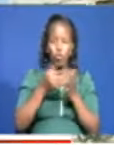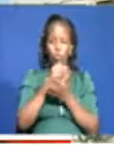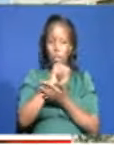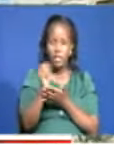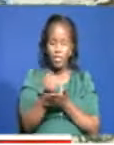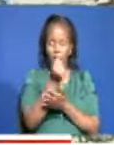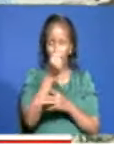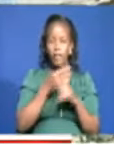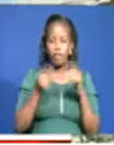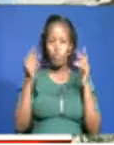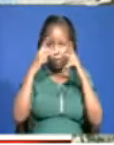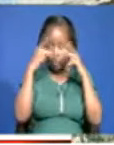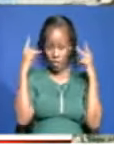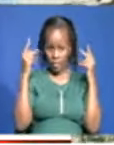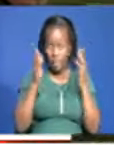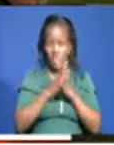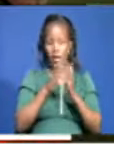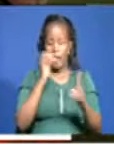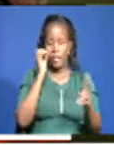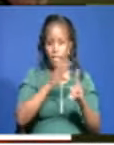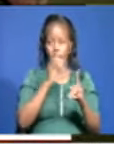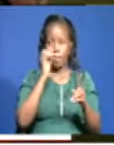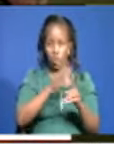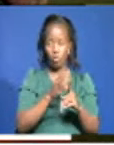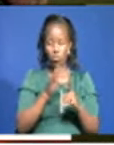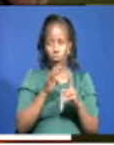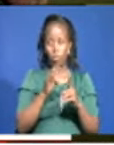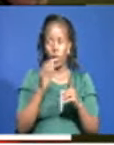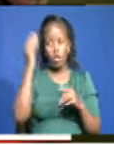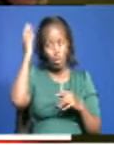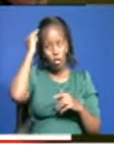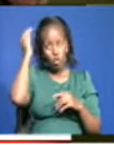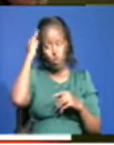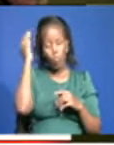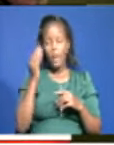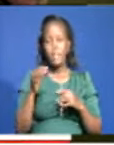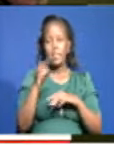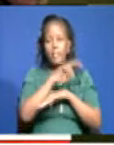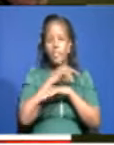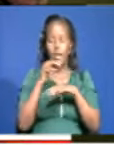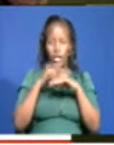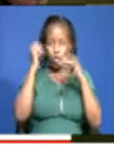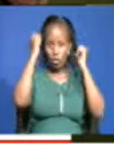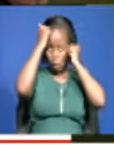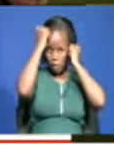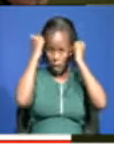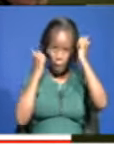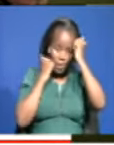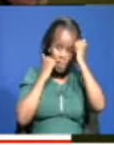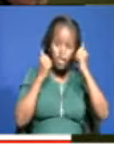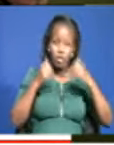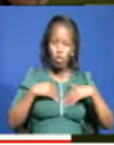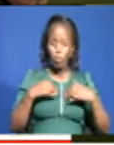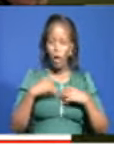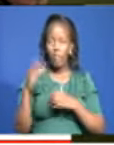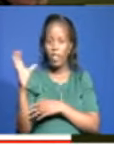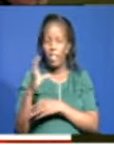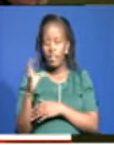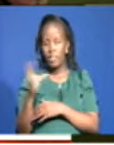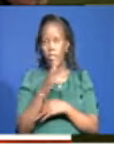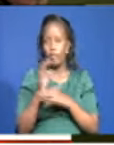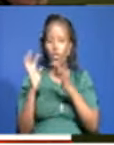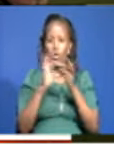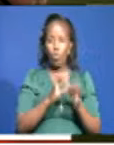combat mentorship to the Somali National Army. Enhance Somali National Army capacity to conduct civil military coordination